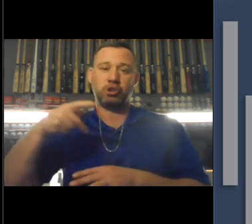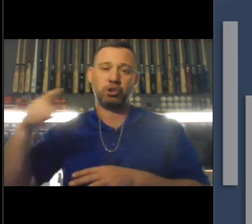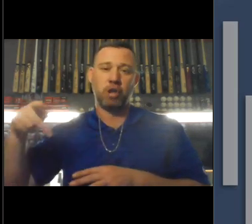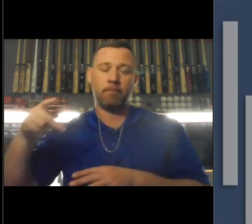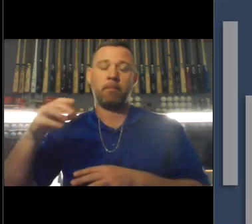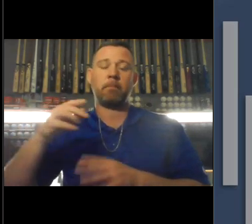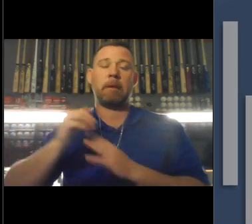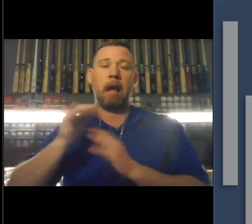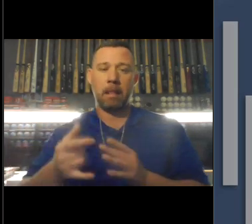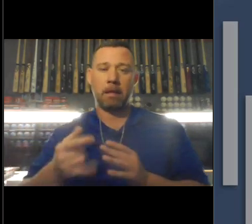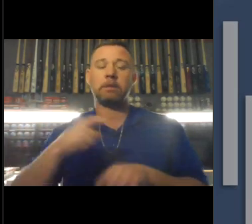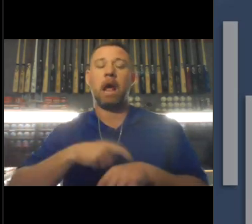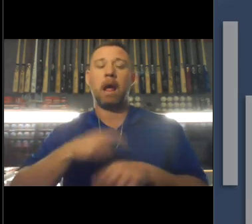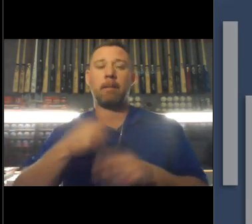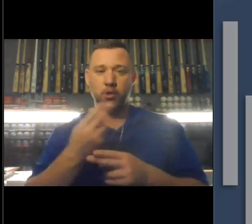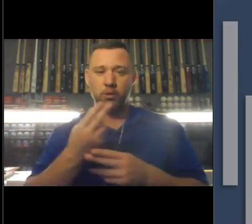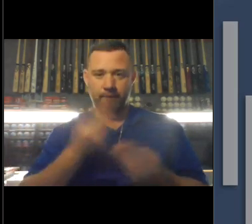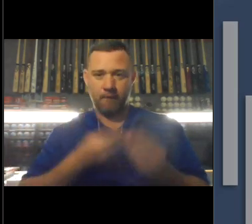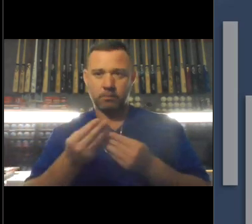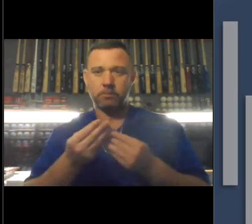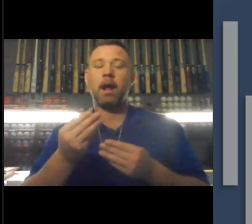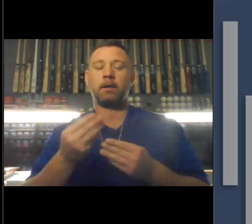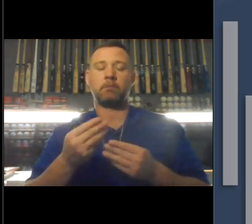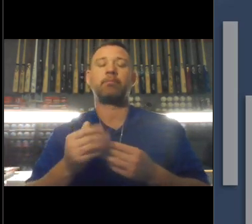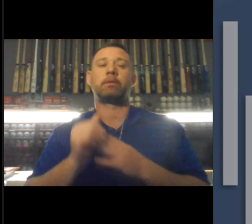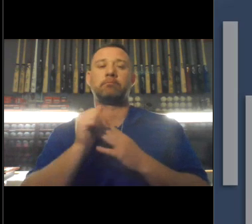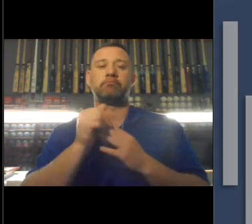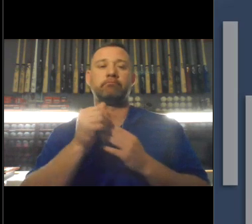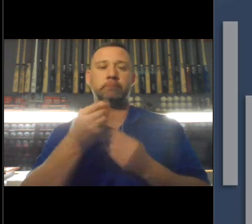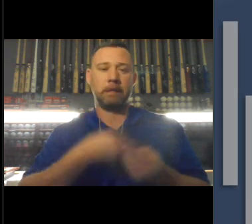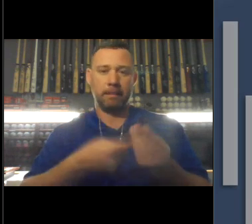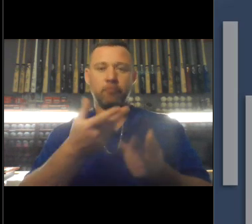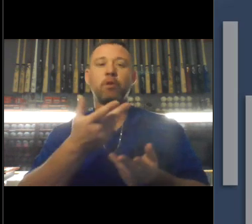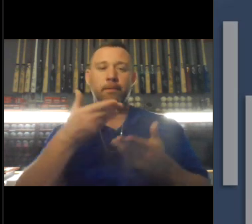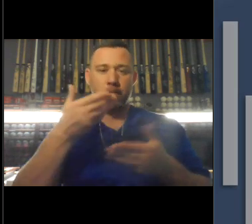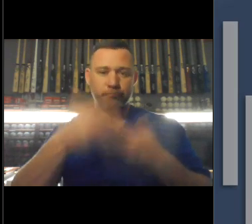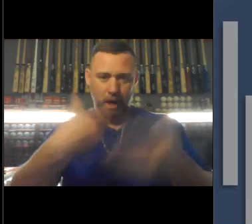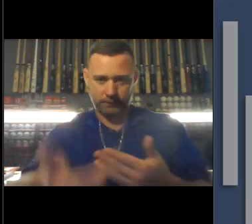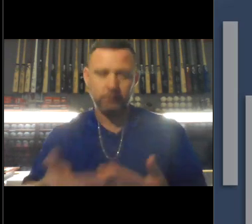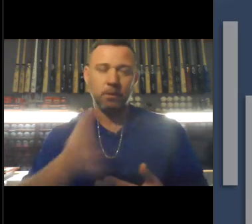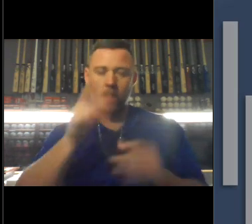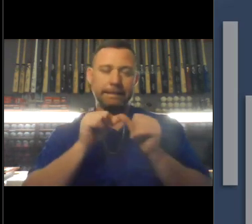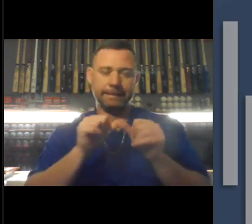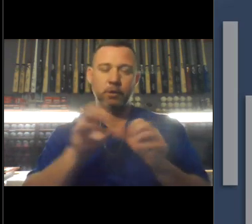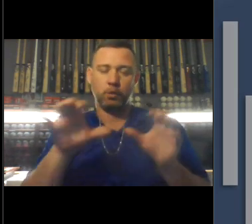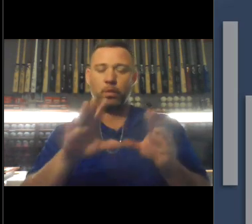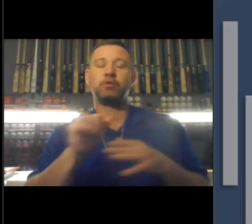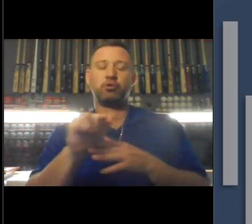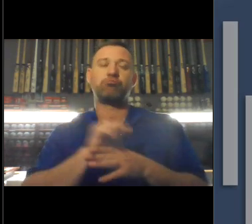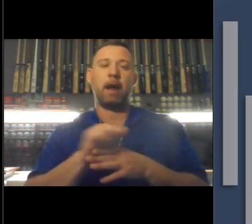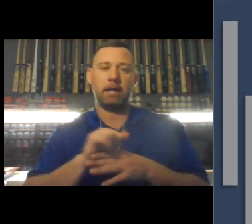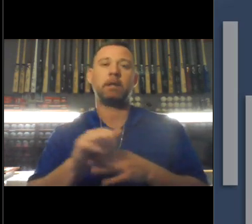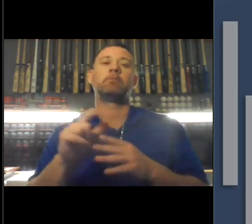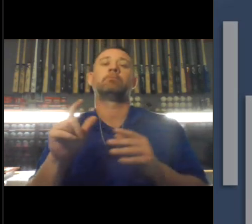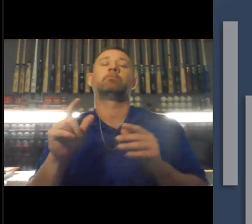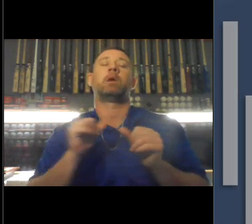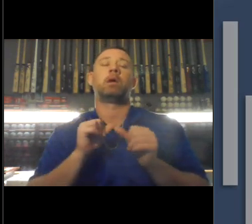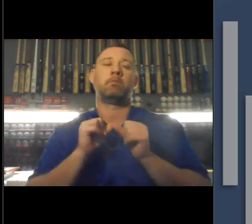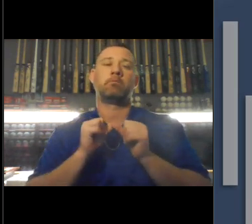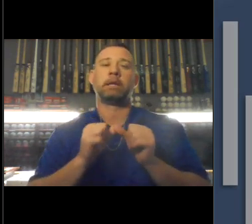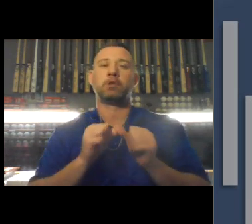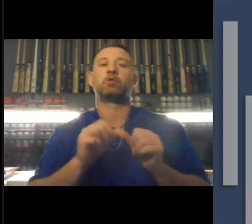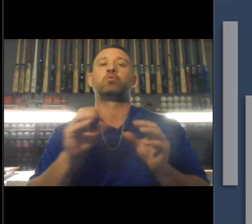use of funds, and all the project delivery processes. We will continue to do this ongoing training, continue to do